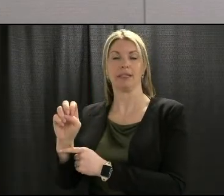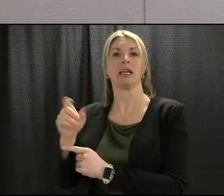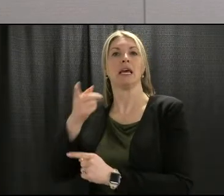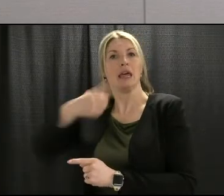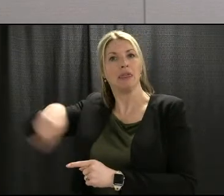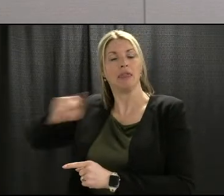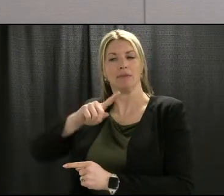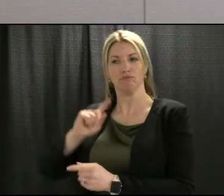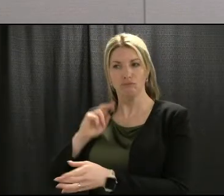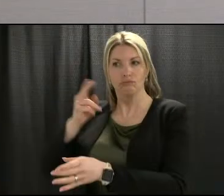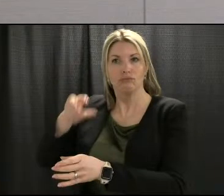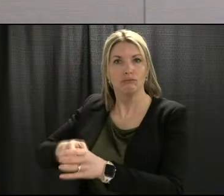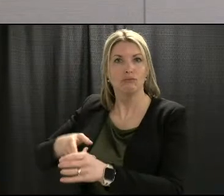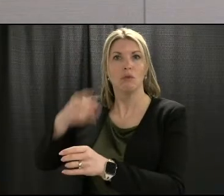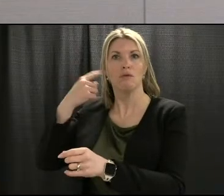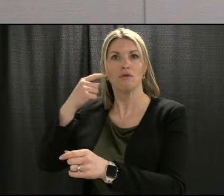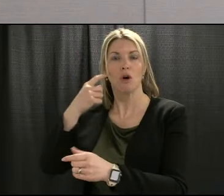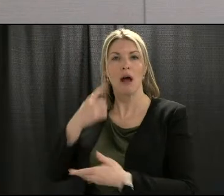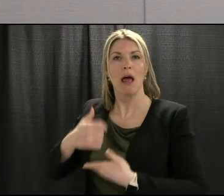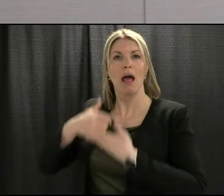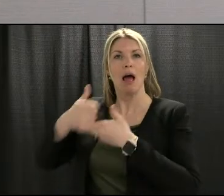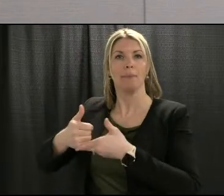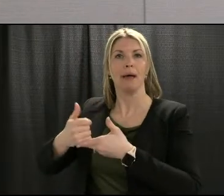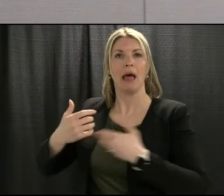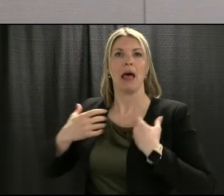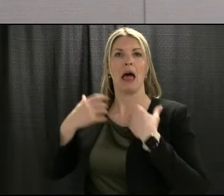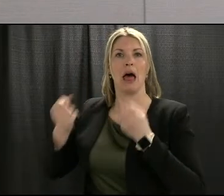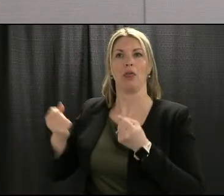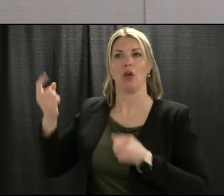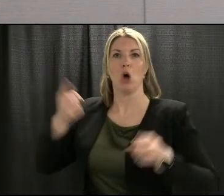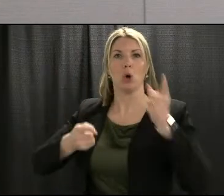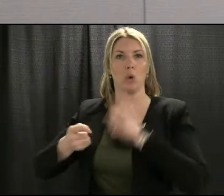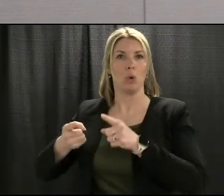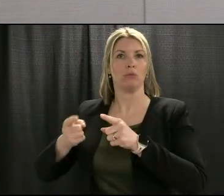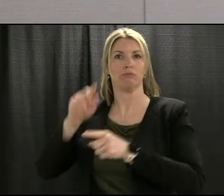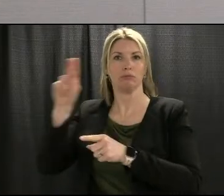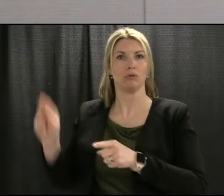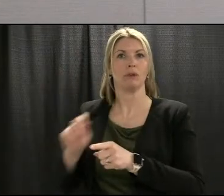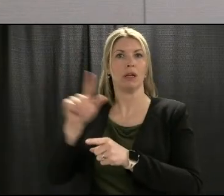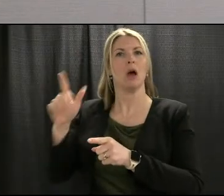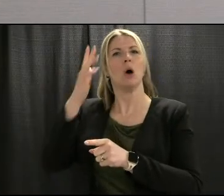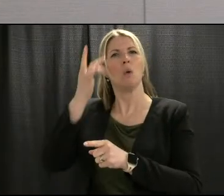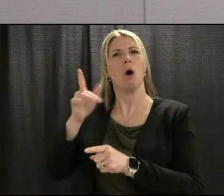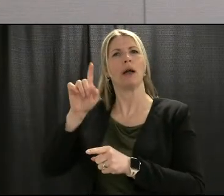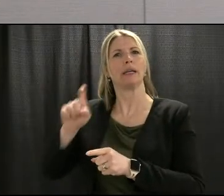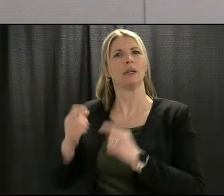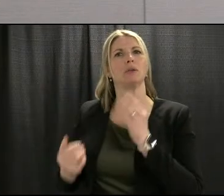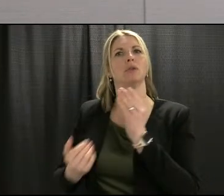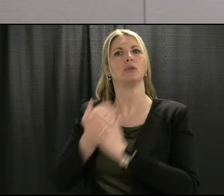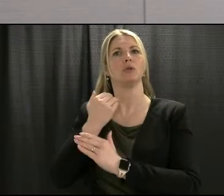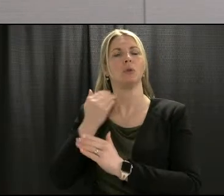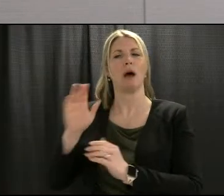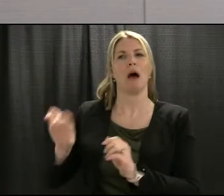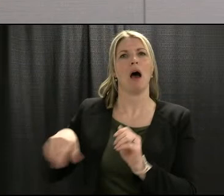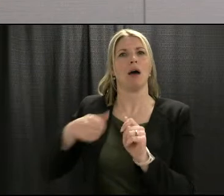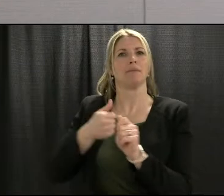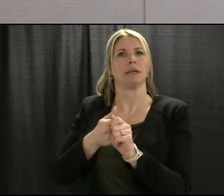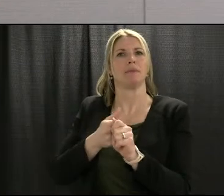ways to modernize it, to reimagine it, to create a sustainable system, a modern system for all Newfoundland and